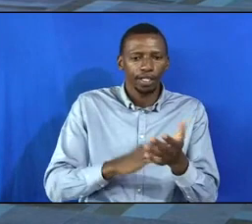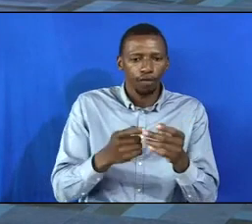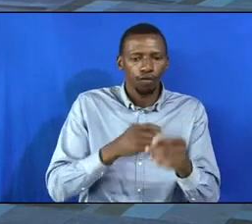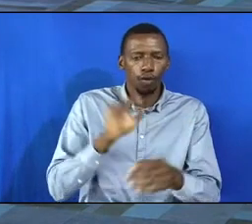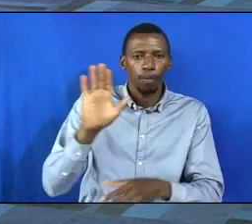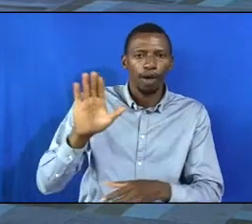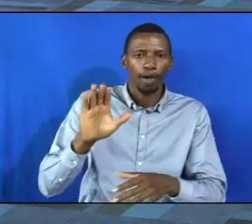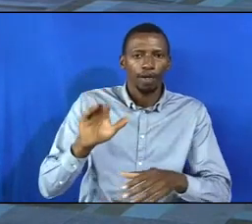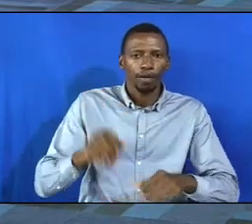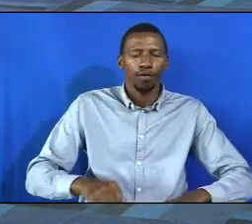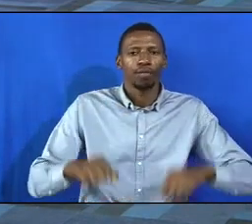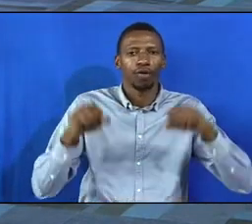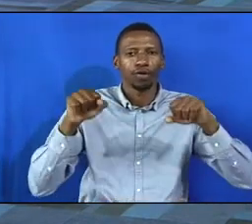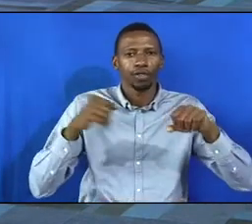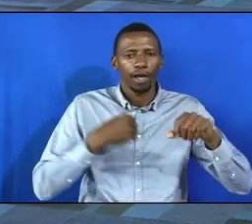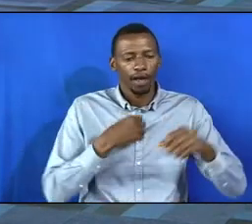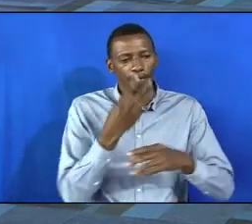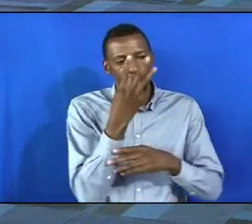main phrases.